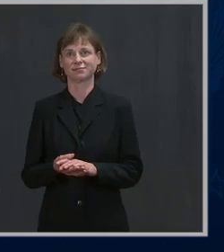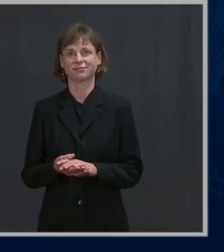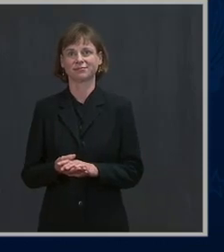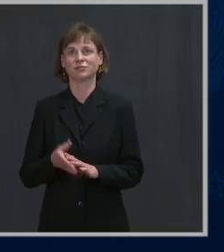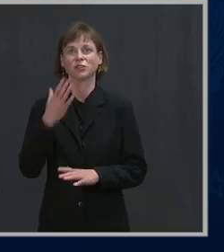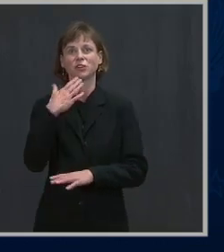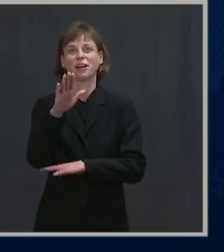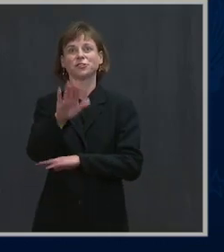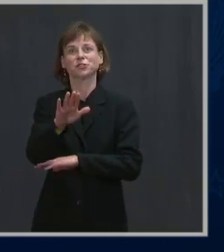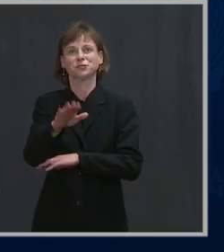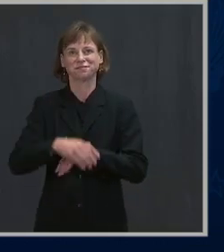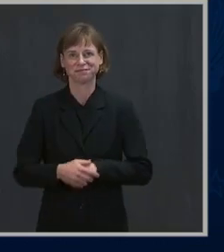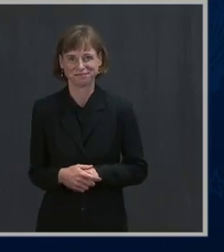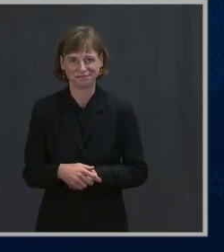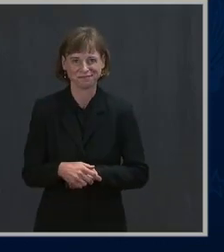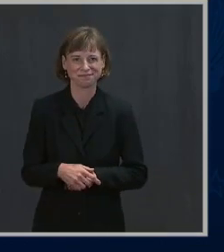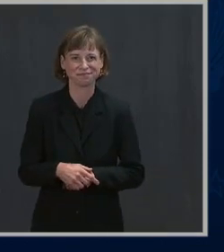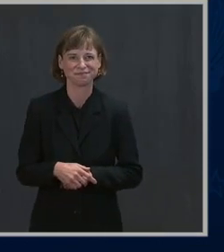good afternoon